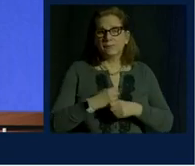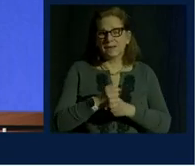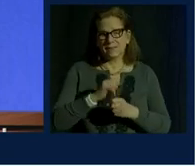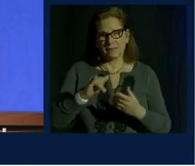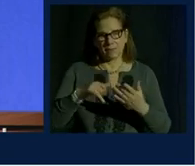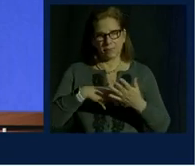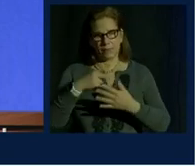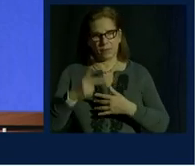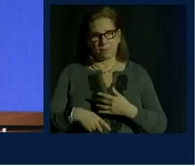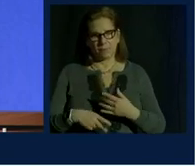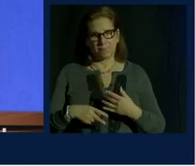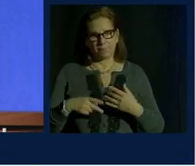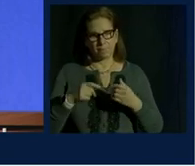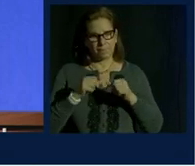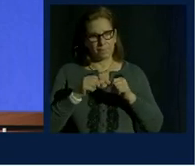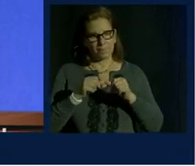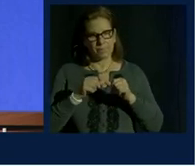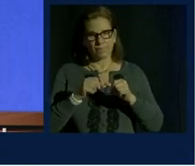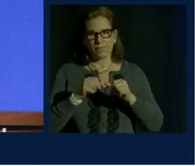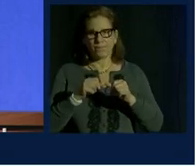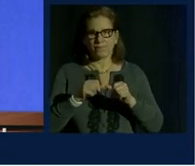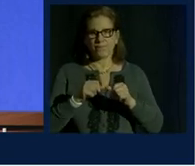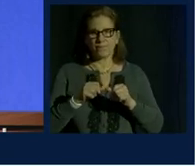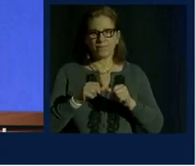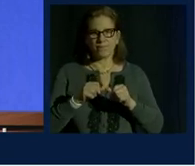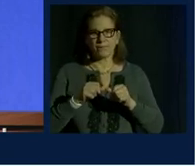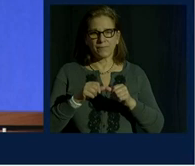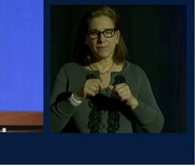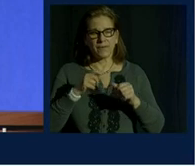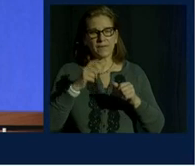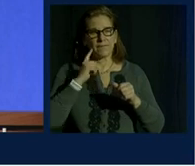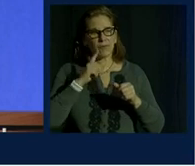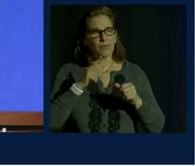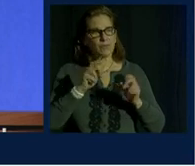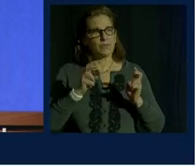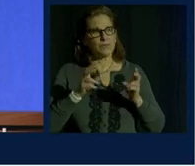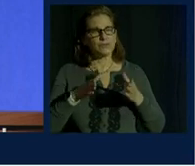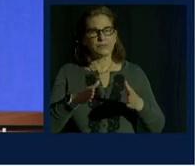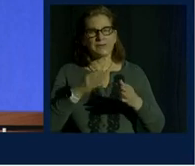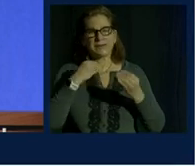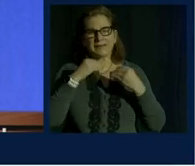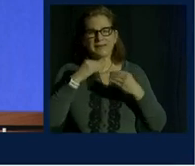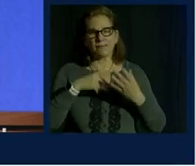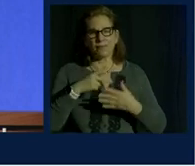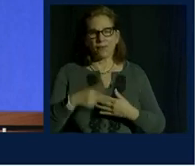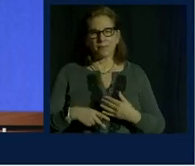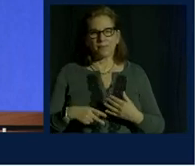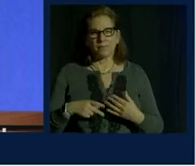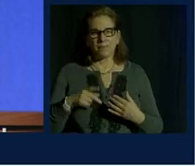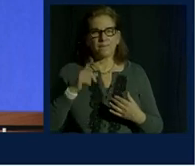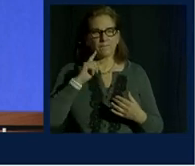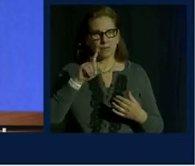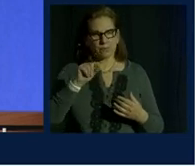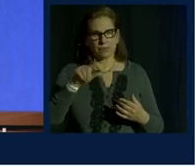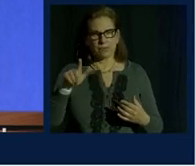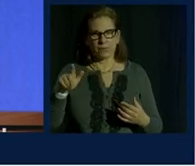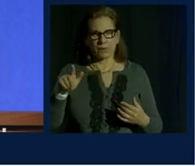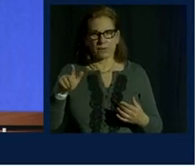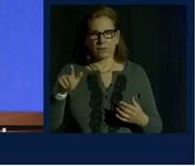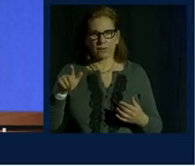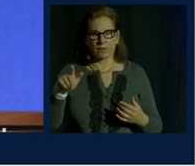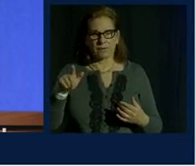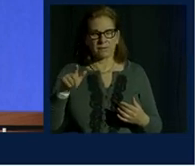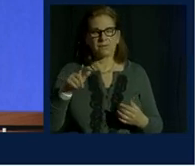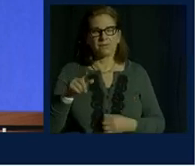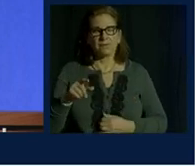by continuing to maintain the streetery program for all of 2021 and making it free to businesses for